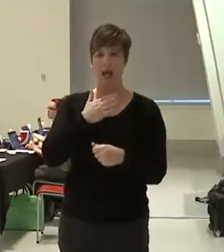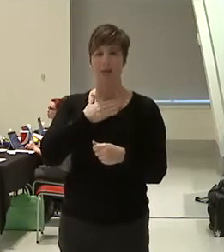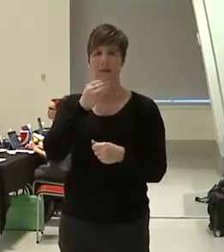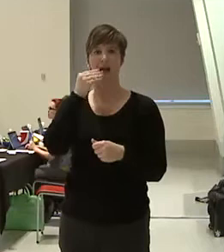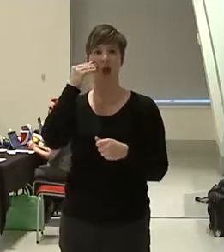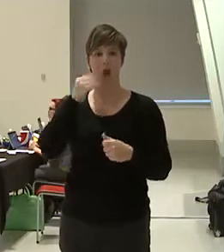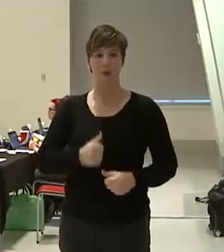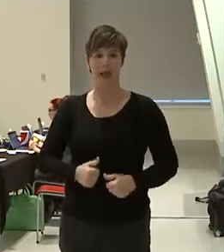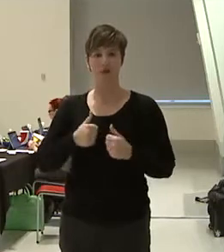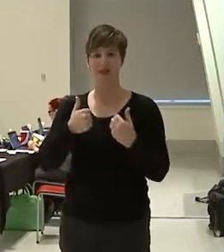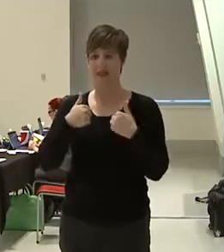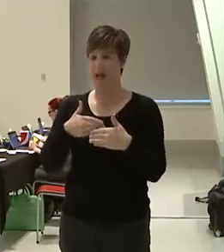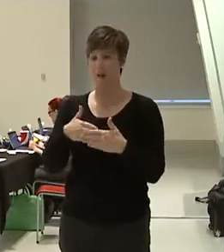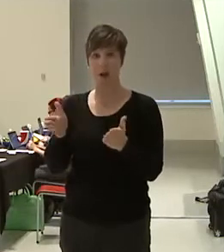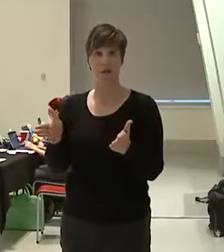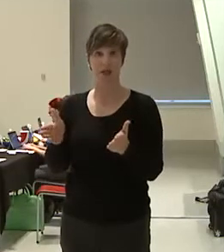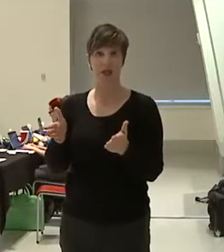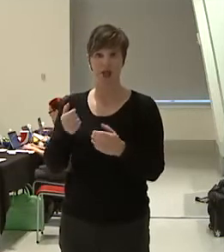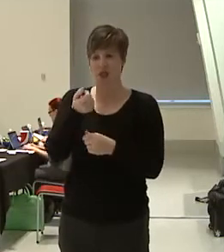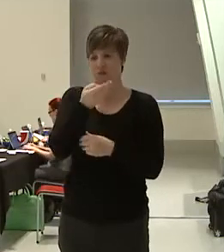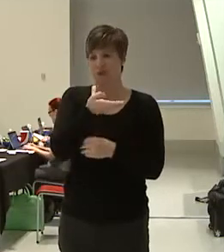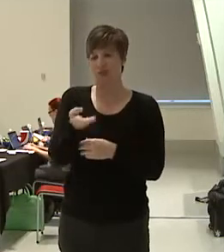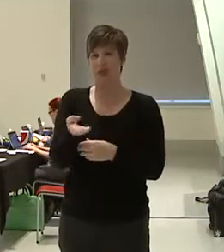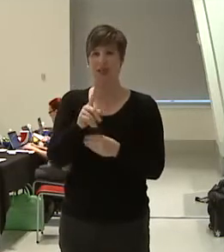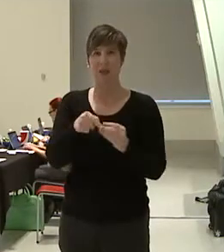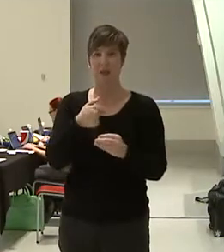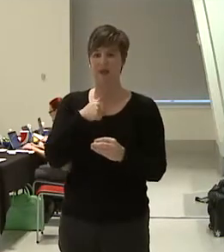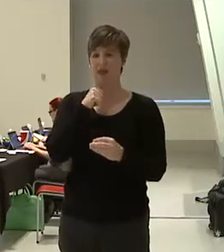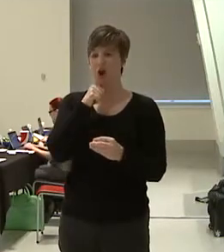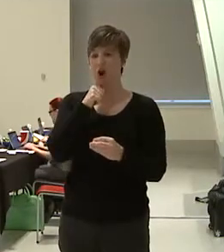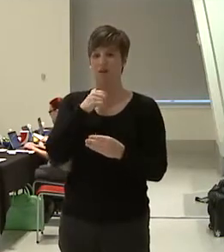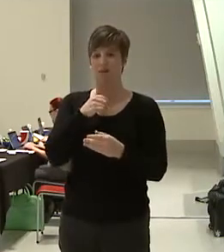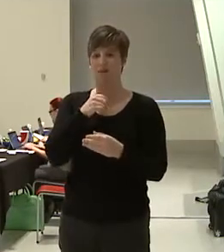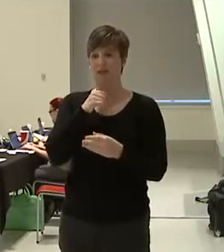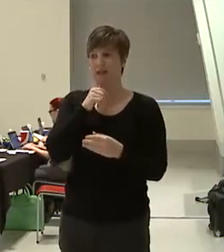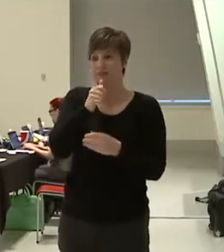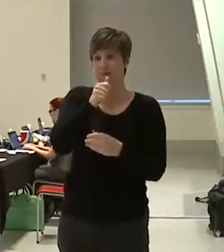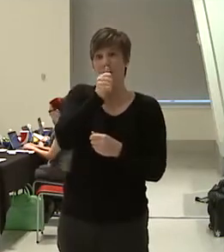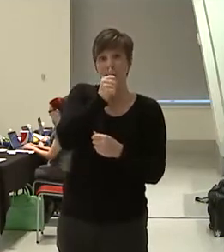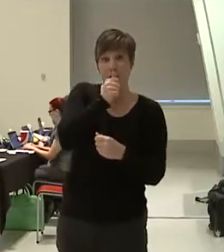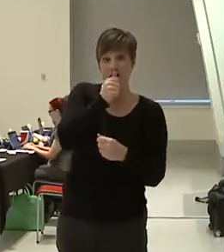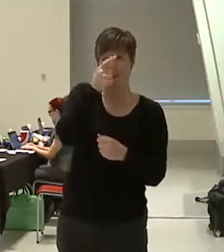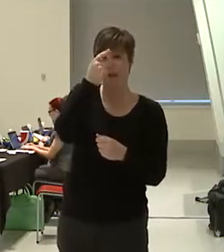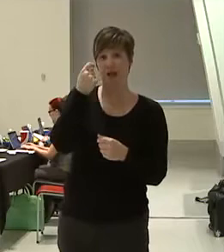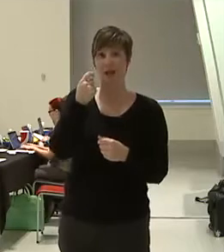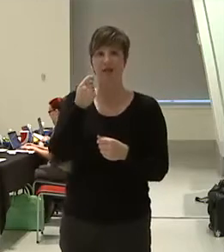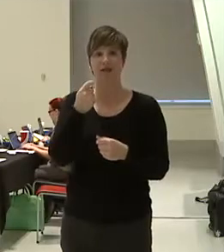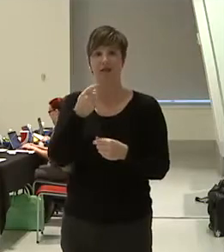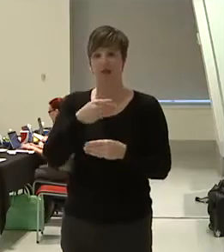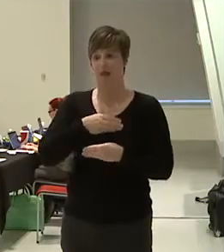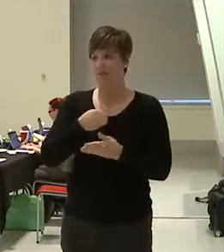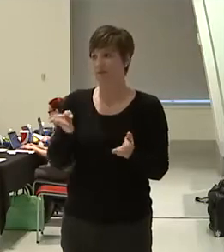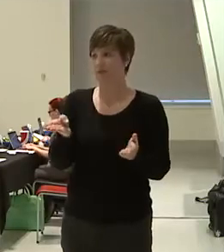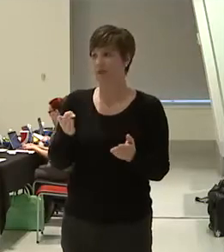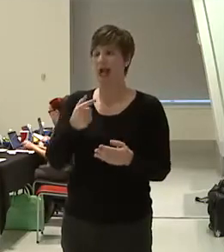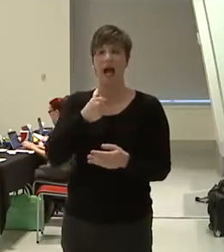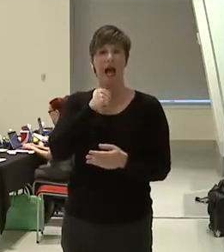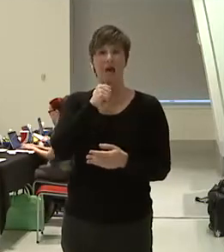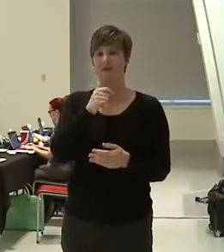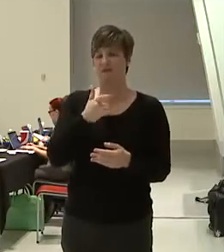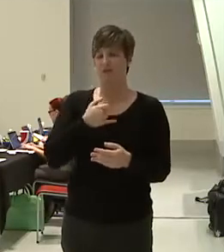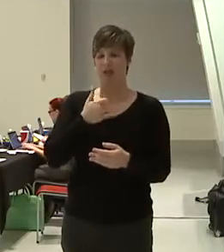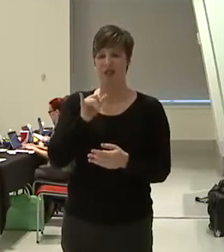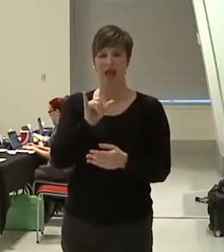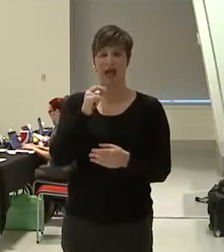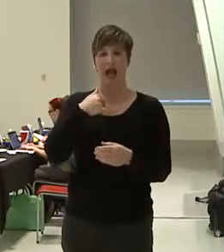is now public. There are very few things about me that aren't now public because of the protests. And it's this weird thing where I don't feel I can go to the DOJ because they told the